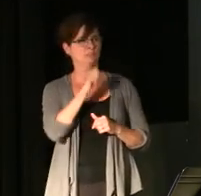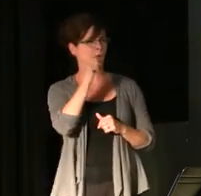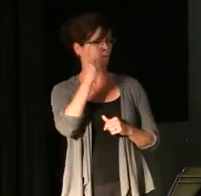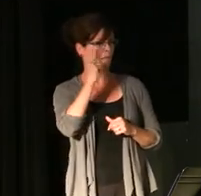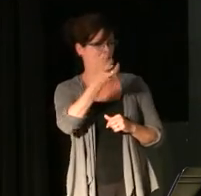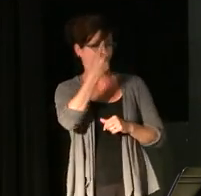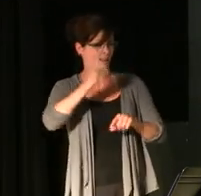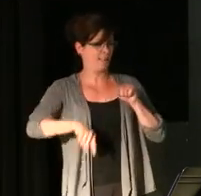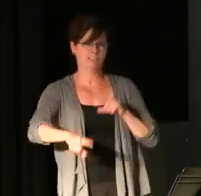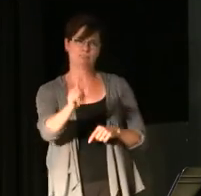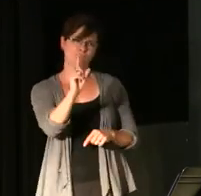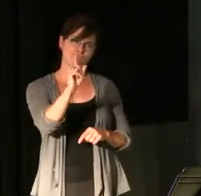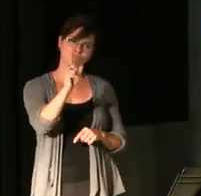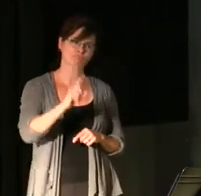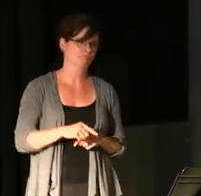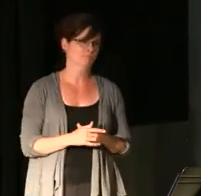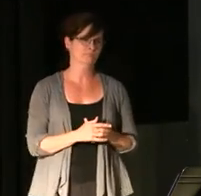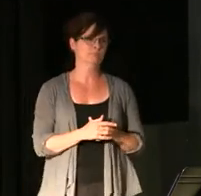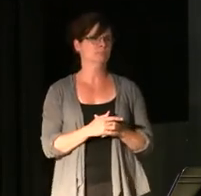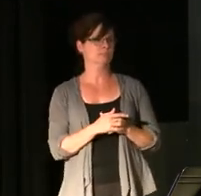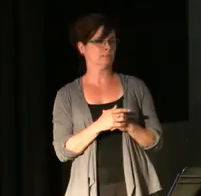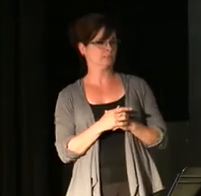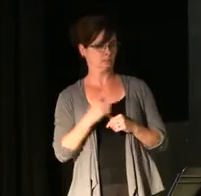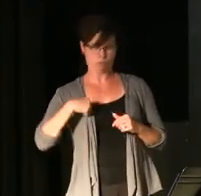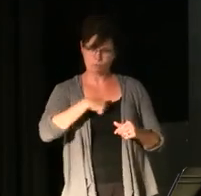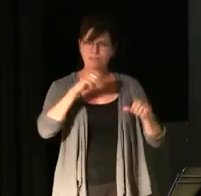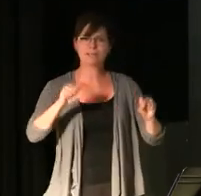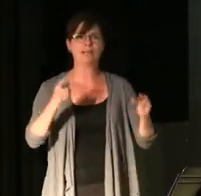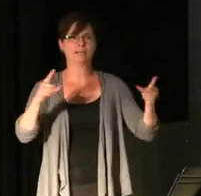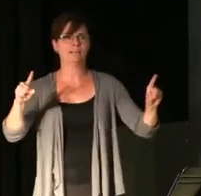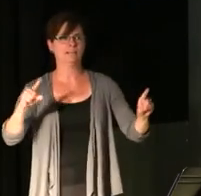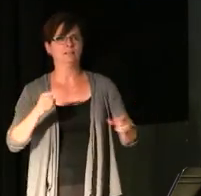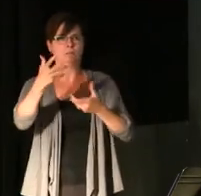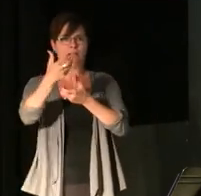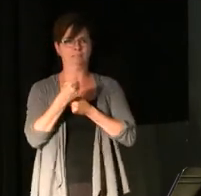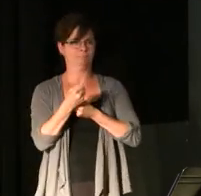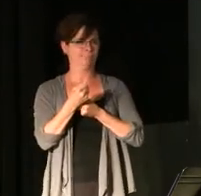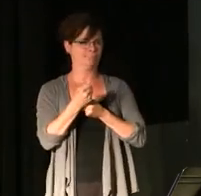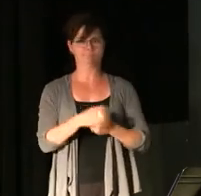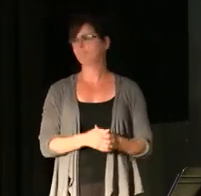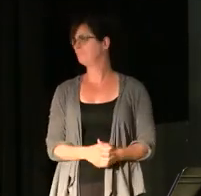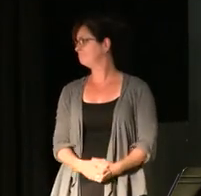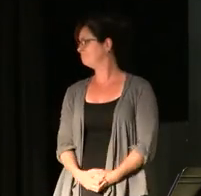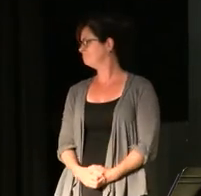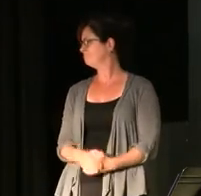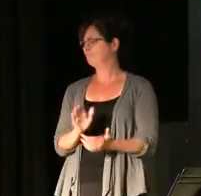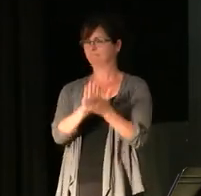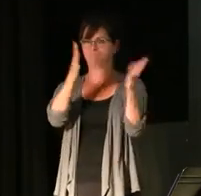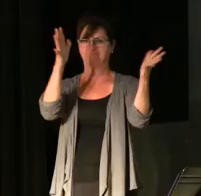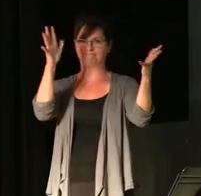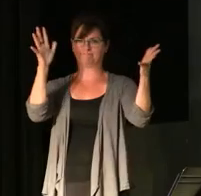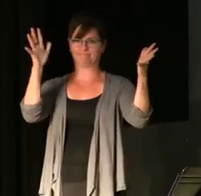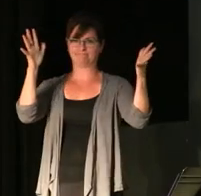don't underestimate us. Cause we got this, believe in us.